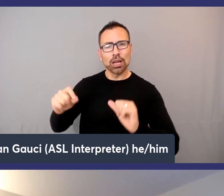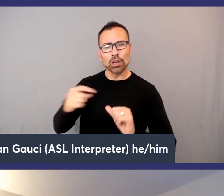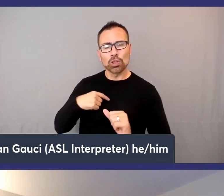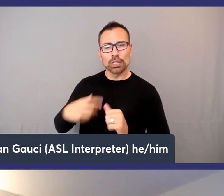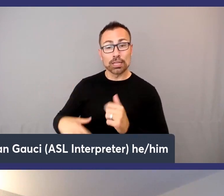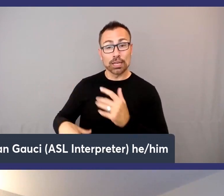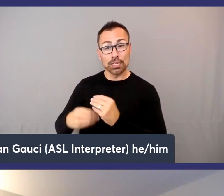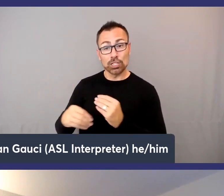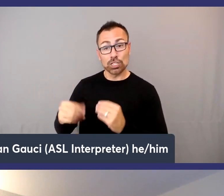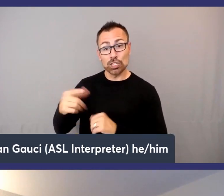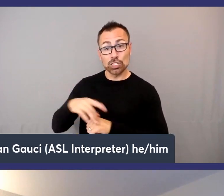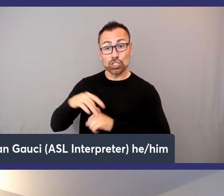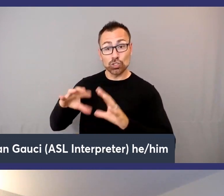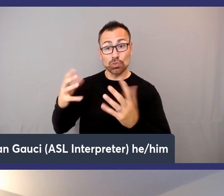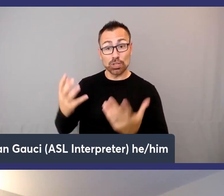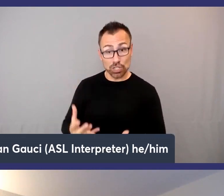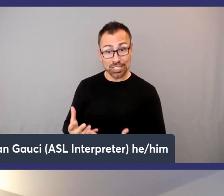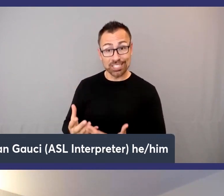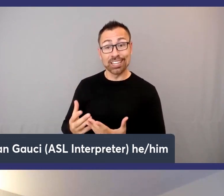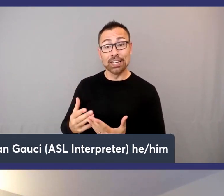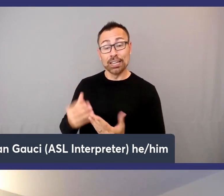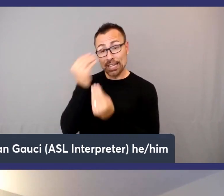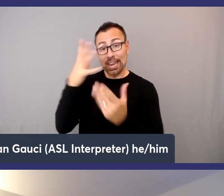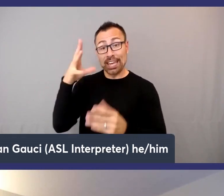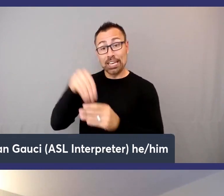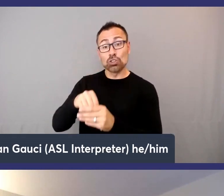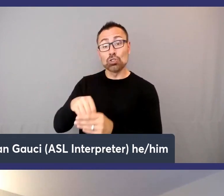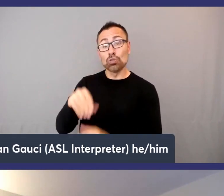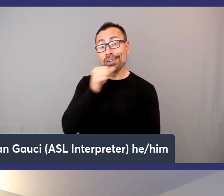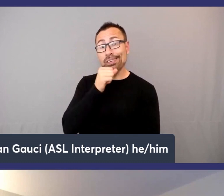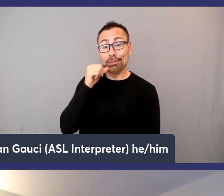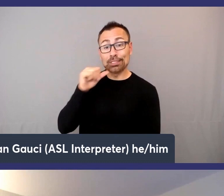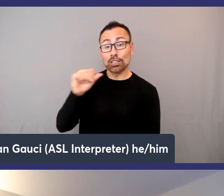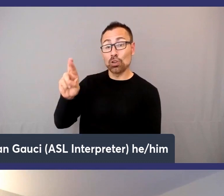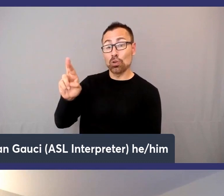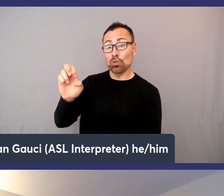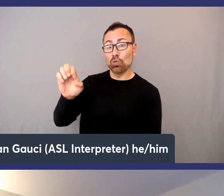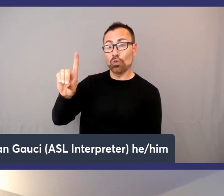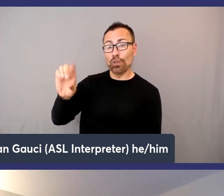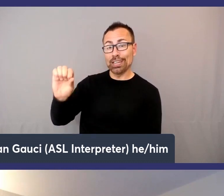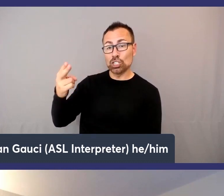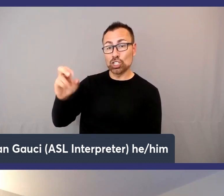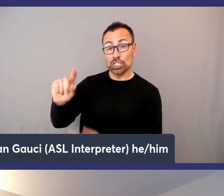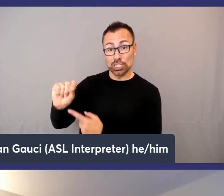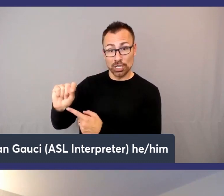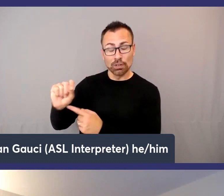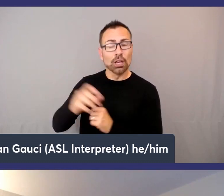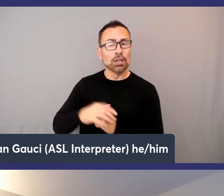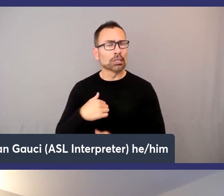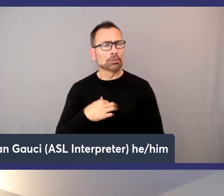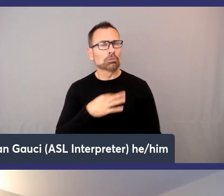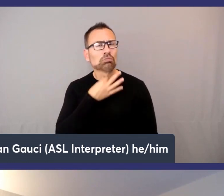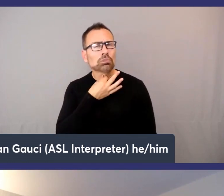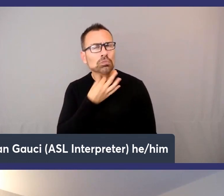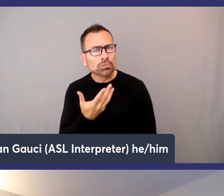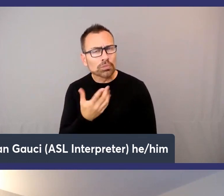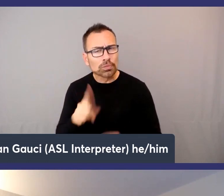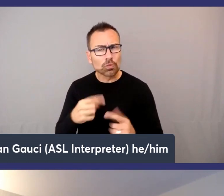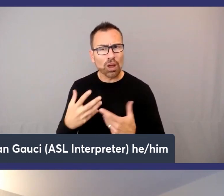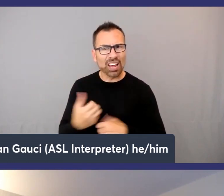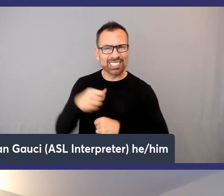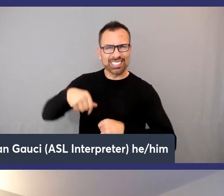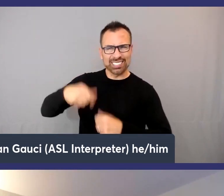data into Amazon Redshift, right? And that had some operators inside there. So I was kind of curious, like, once I get this data inside, apart